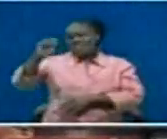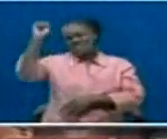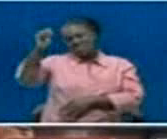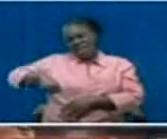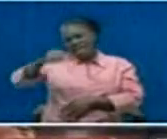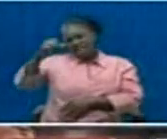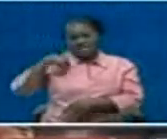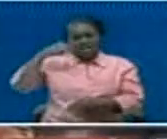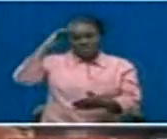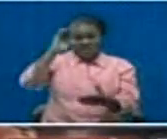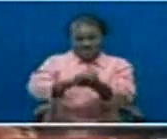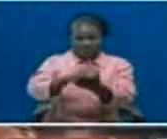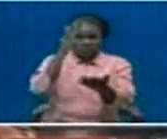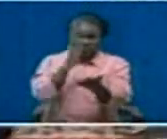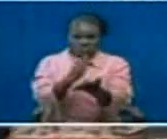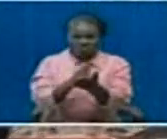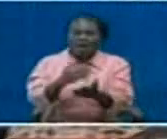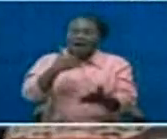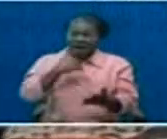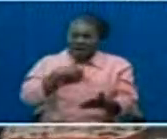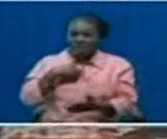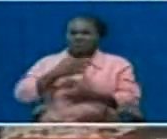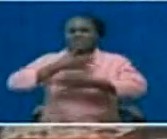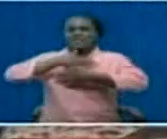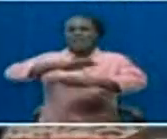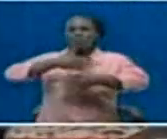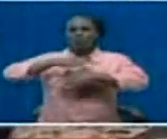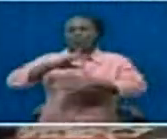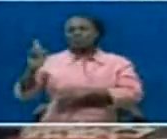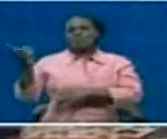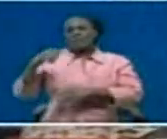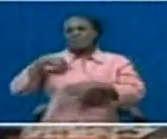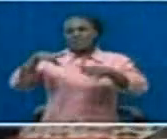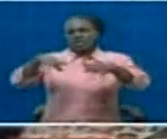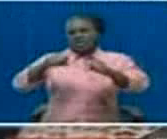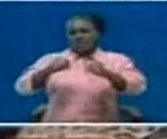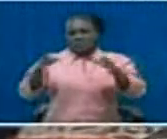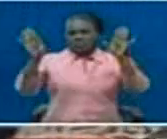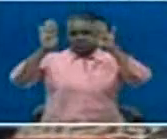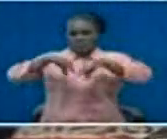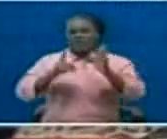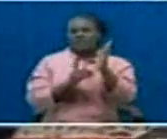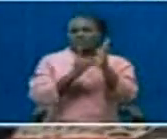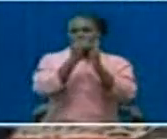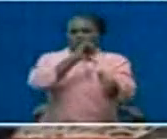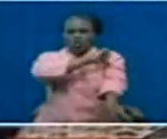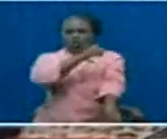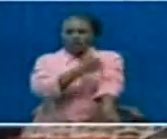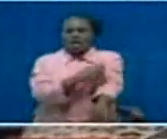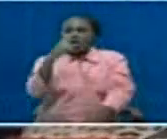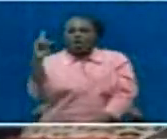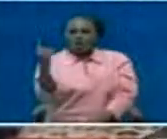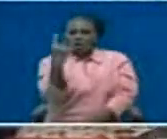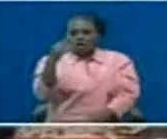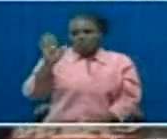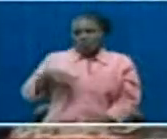yes. Huh? You know, we will have a Samburu president. You know, I was the chairperson of Kerio Valley Development Authority, and I was the only woman in the